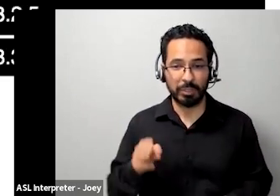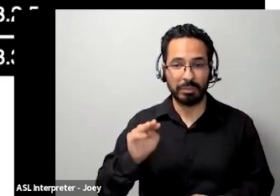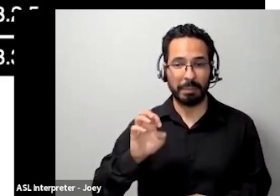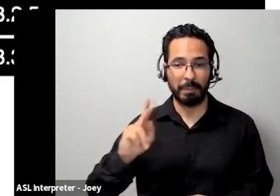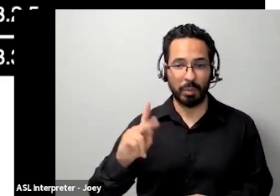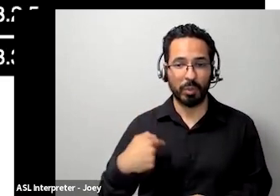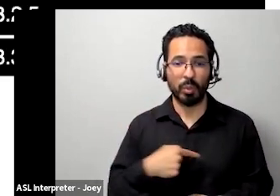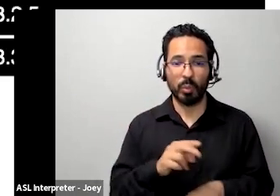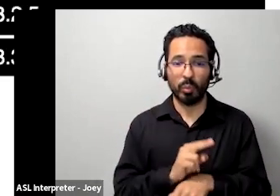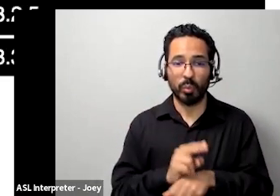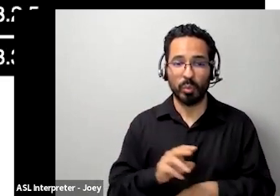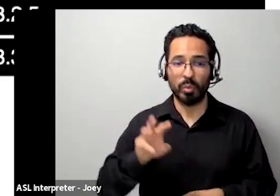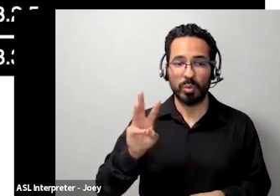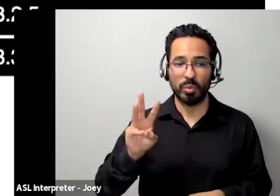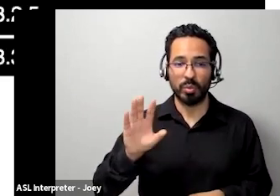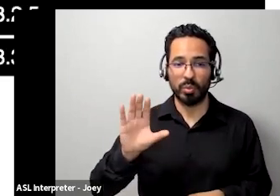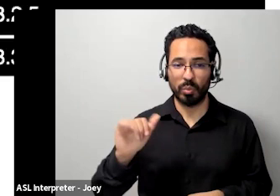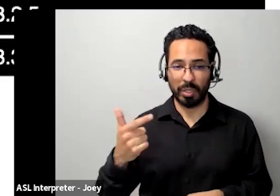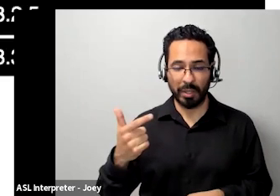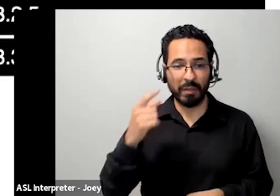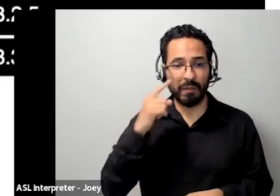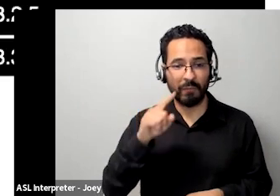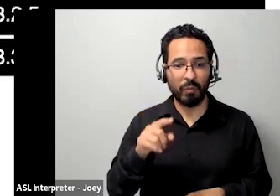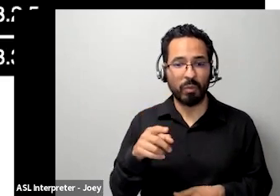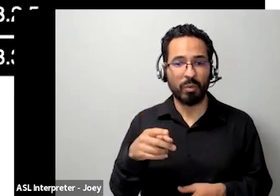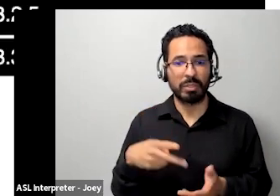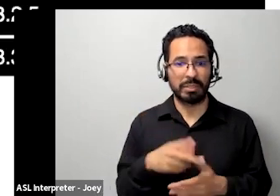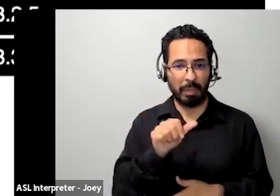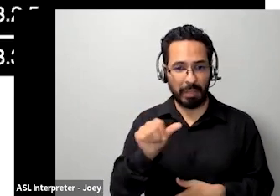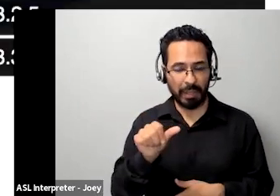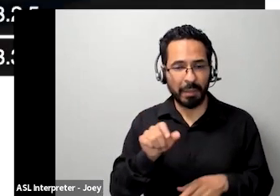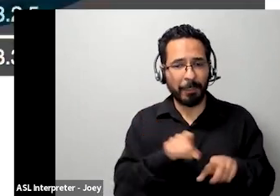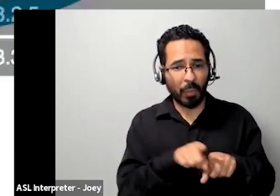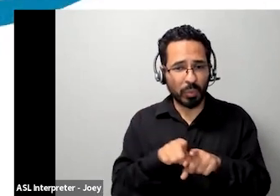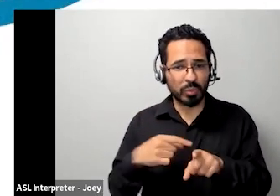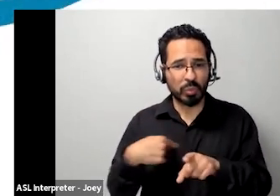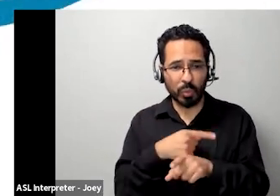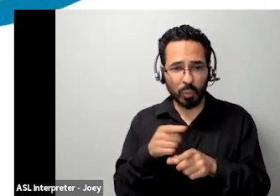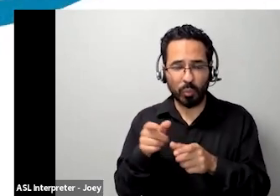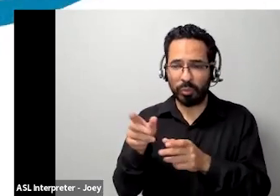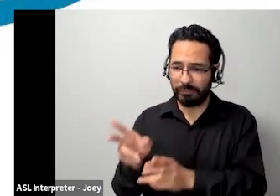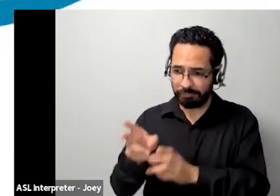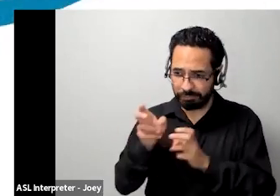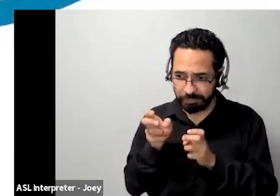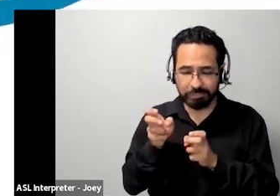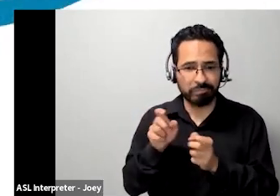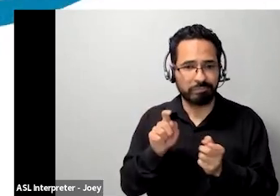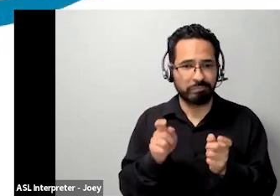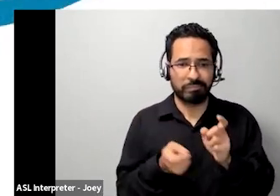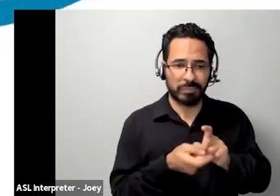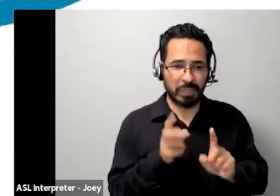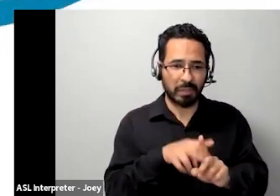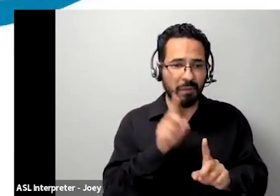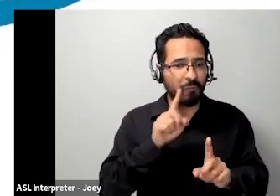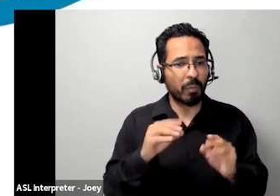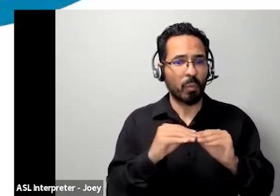use WCAG 2.2 AA, but we've also transposed it into more